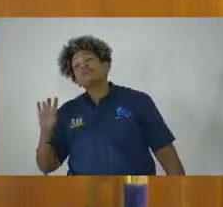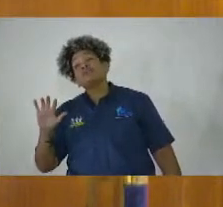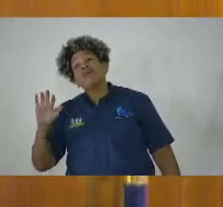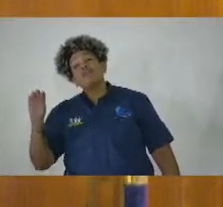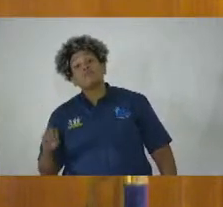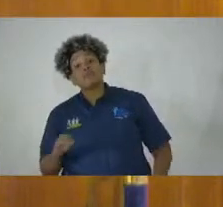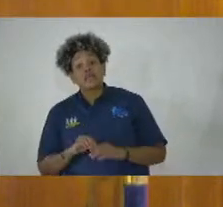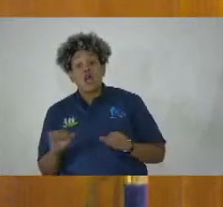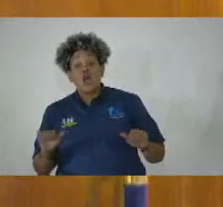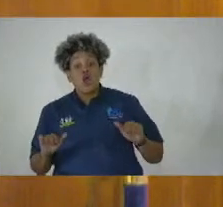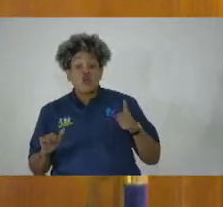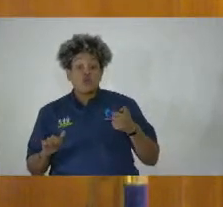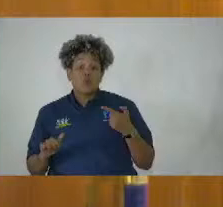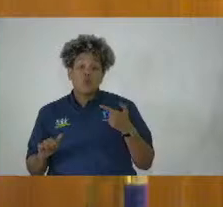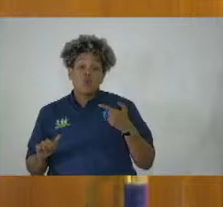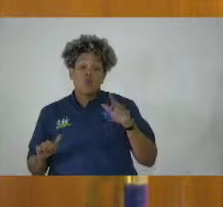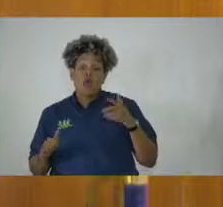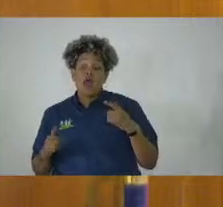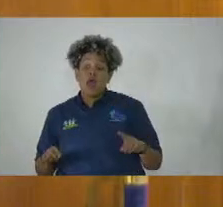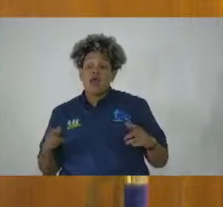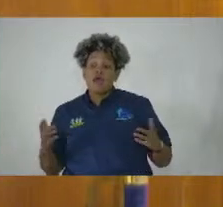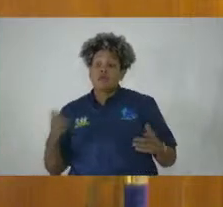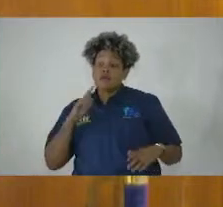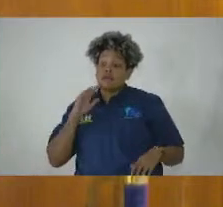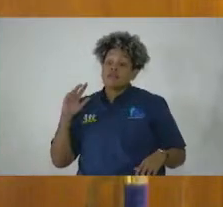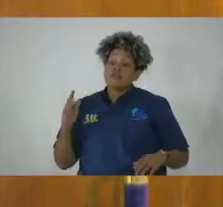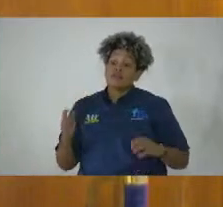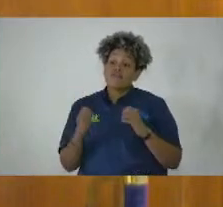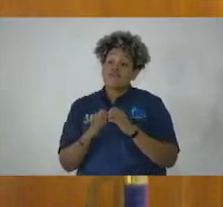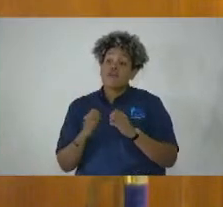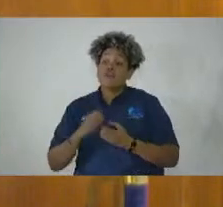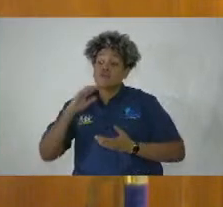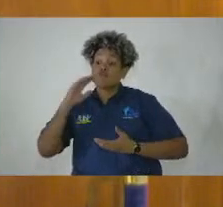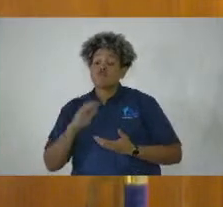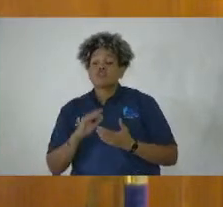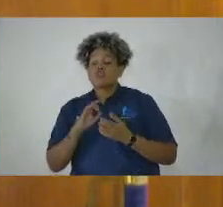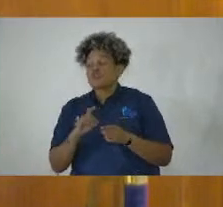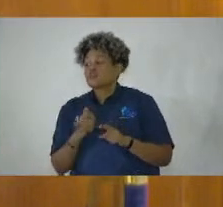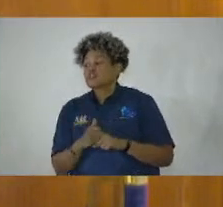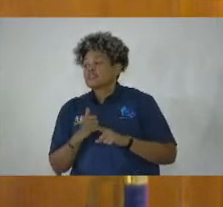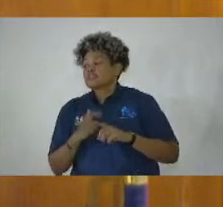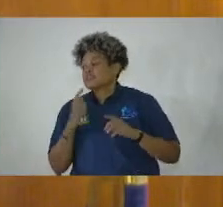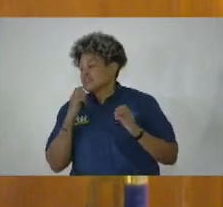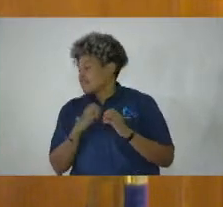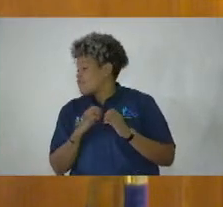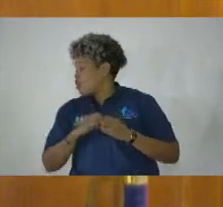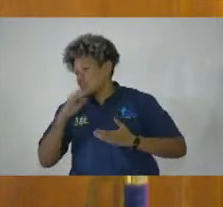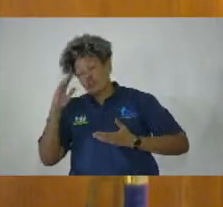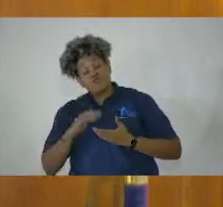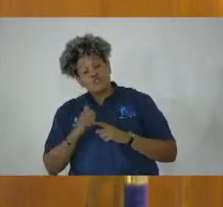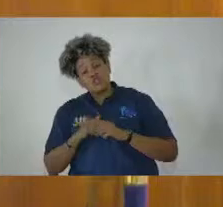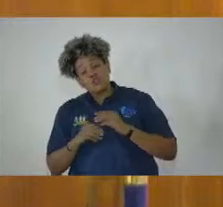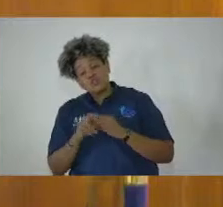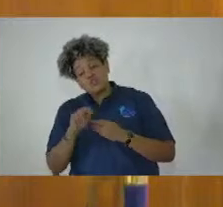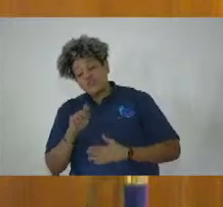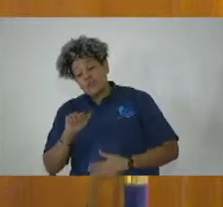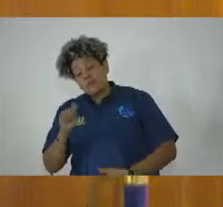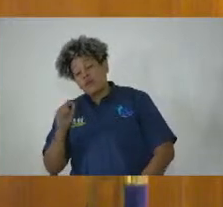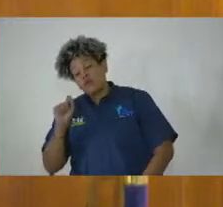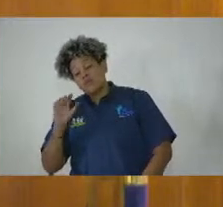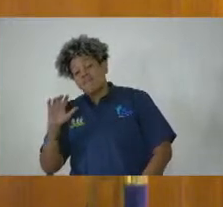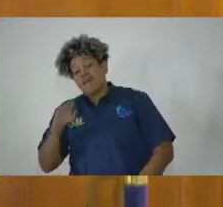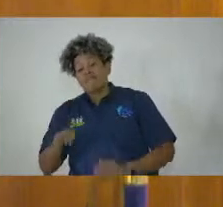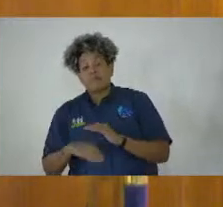in August 21. Further reduced the rate by another 25 basis